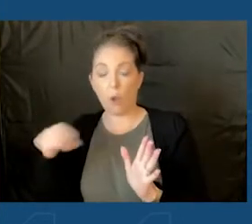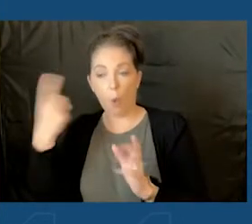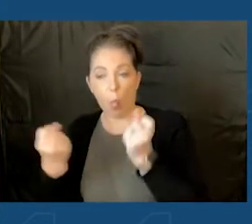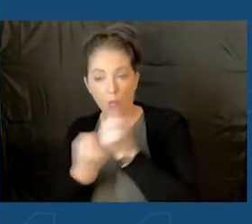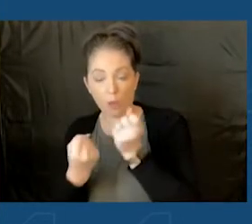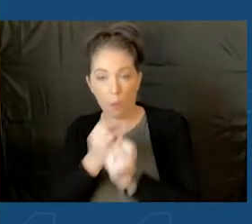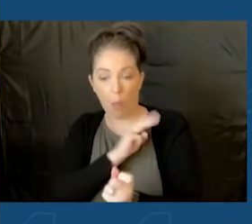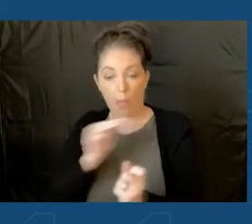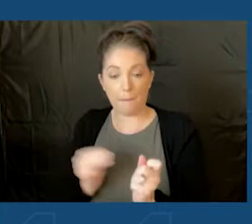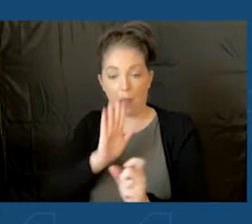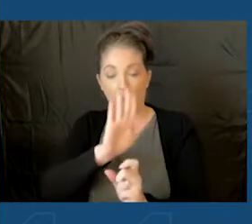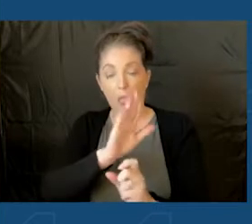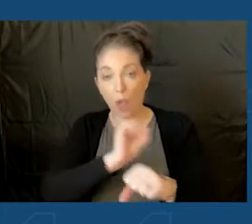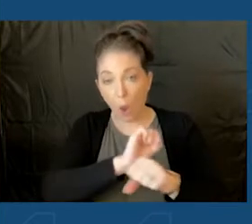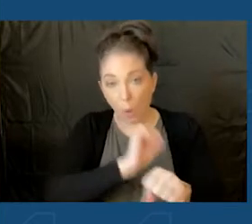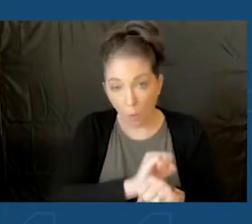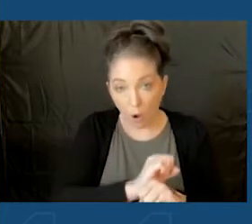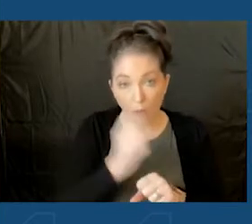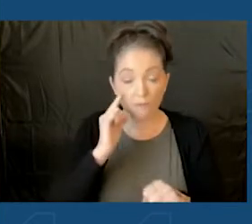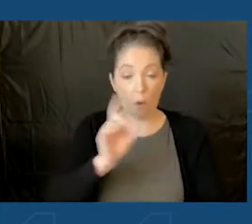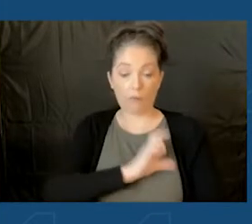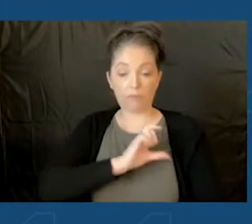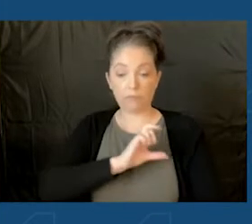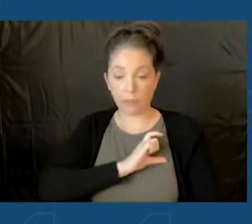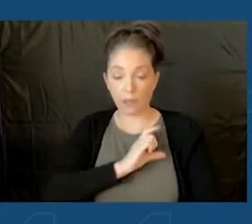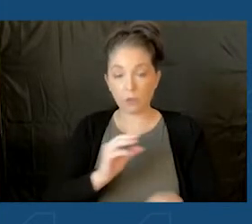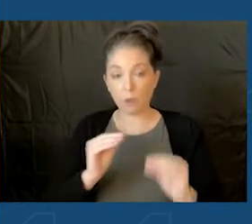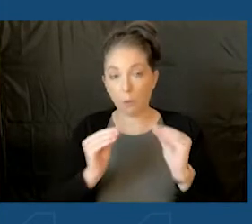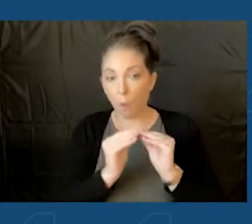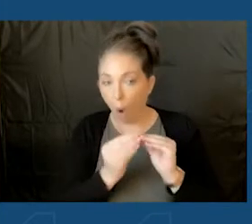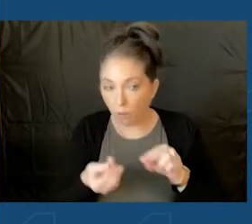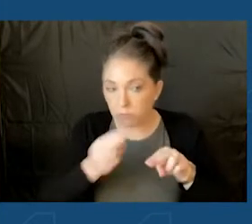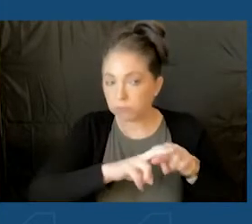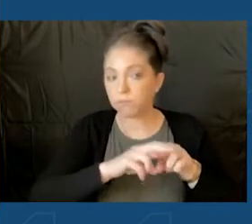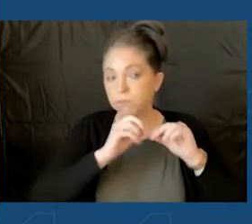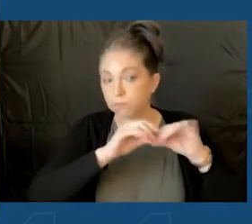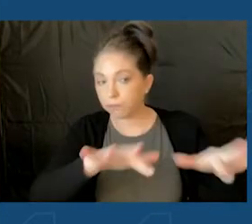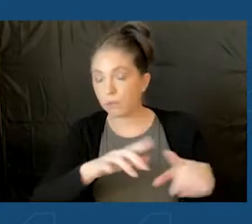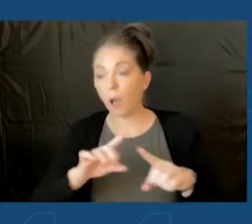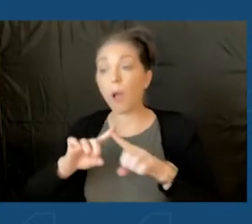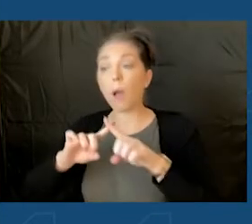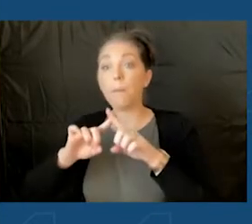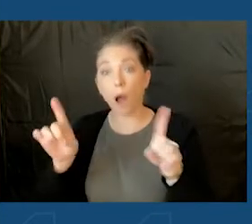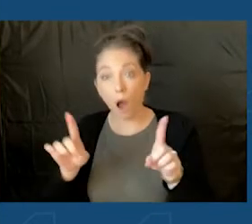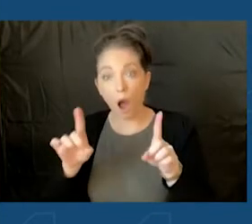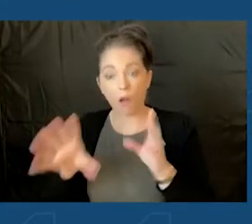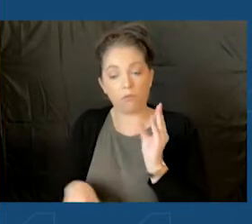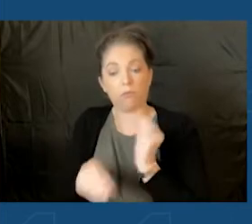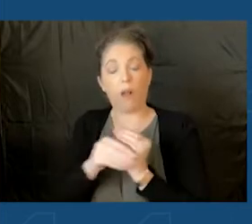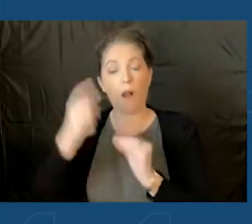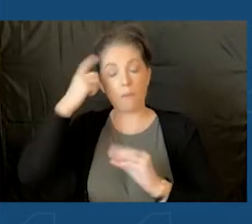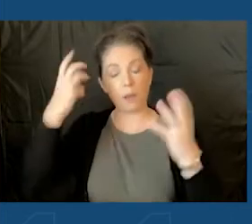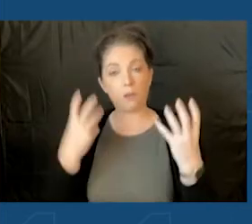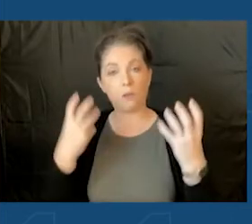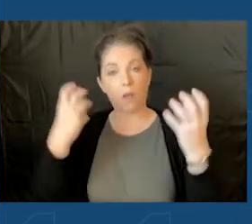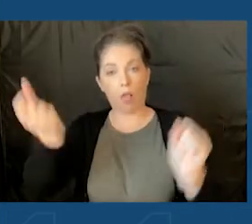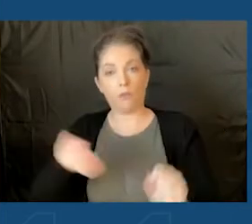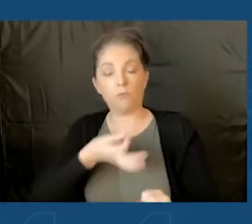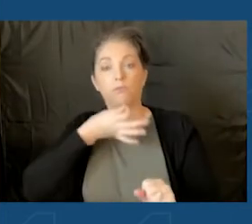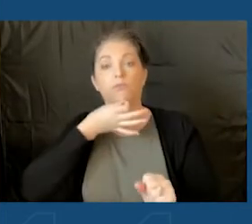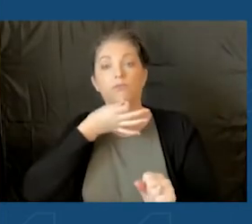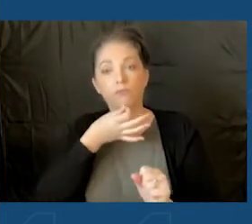NYPD to make cops more visible, but also supplying the mental health expertise that's so necessary for a lot of the folks who